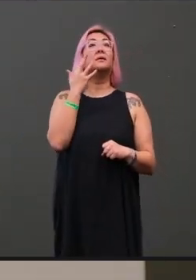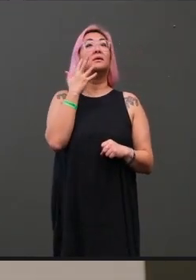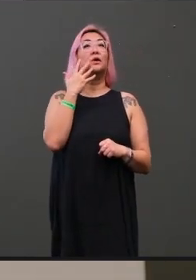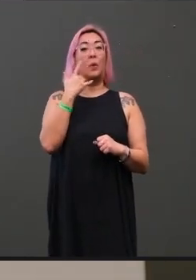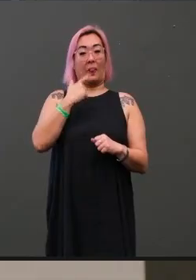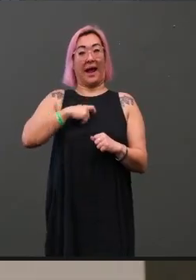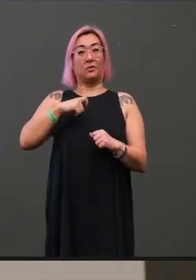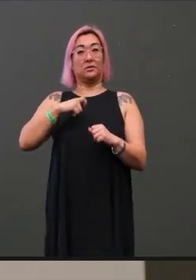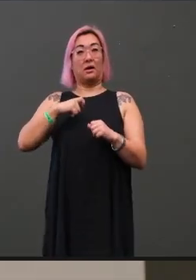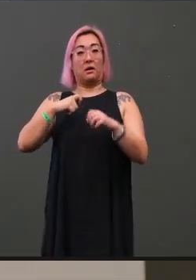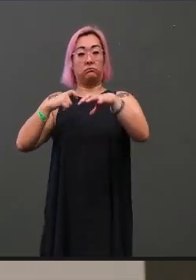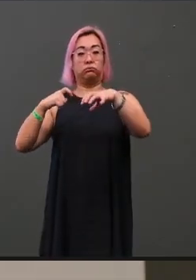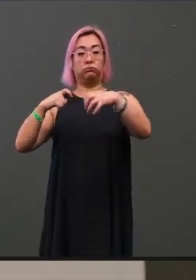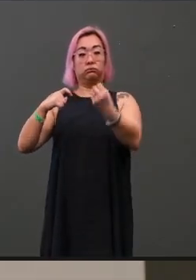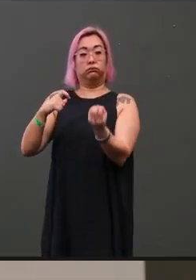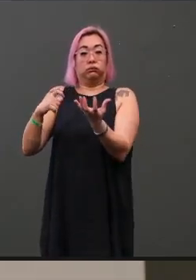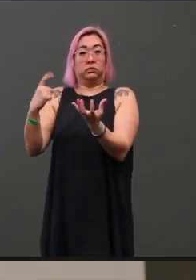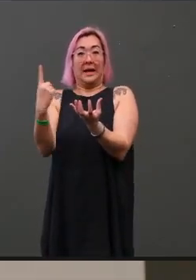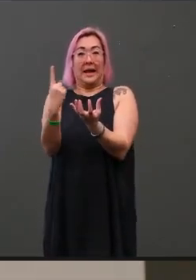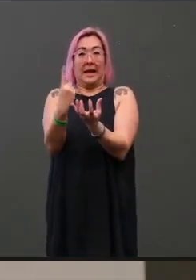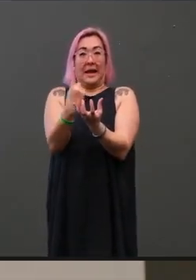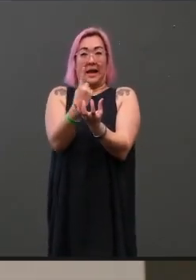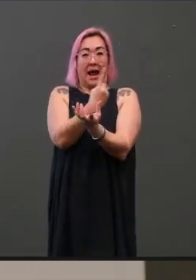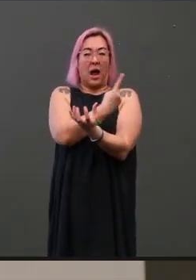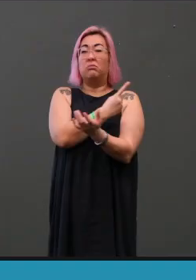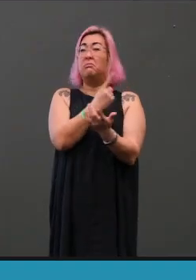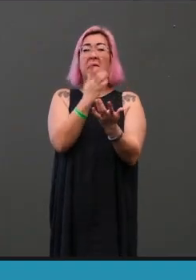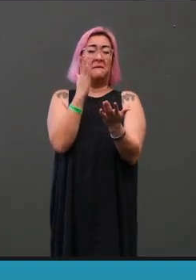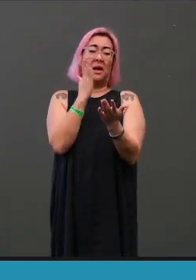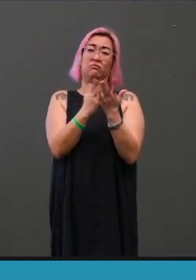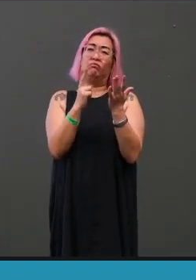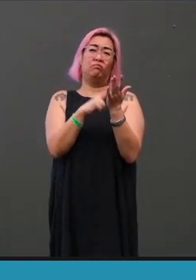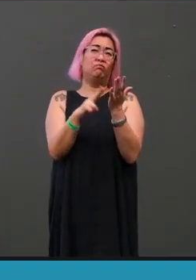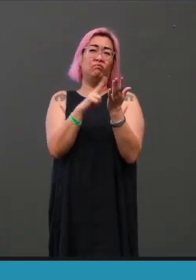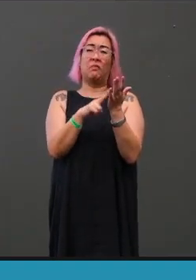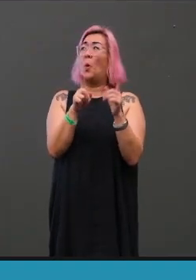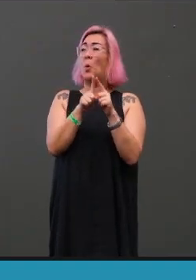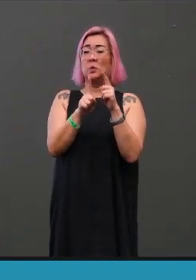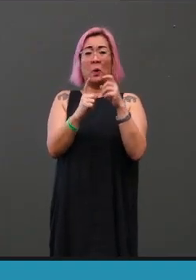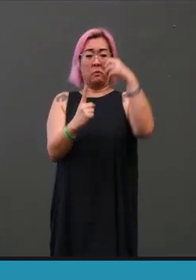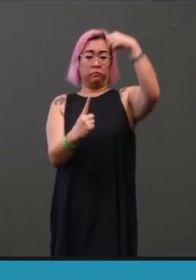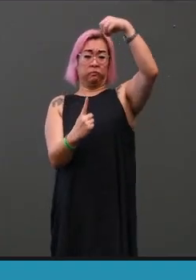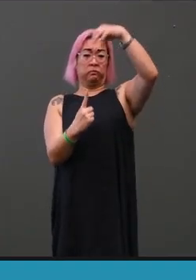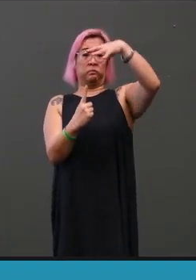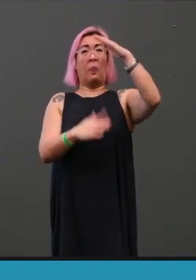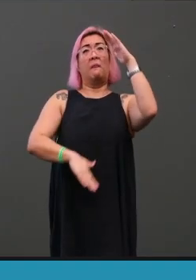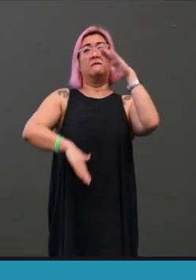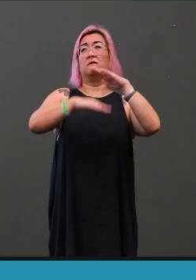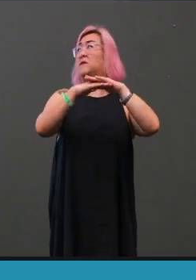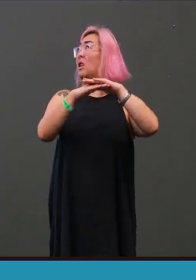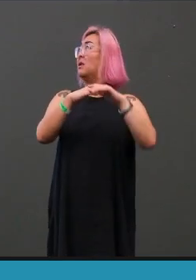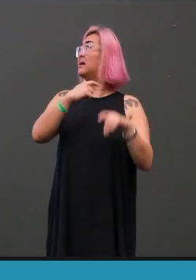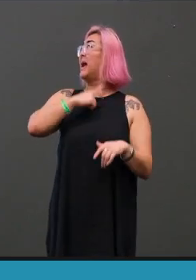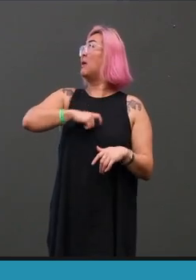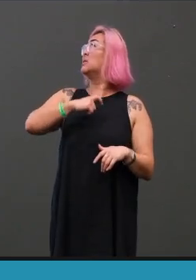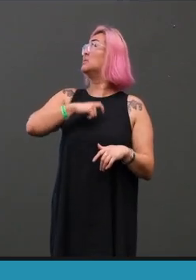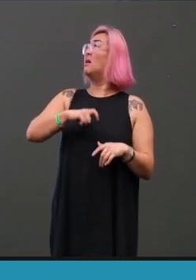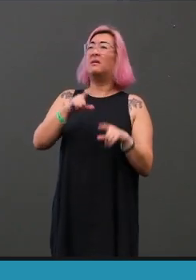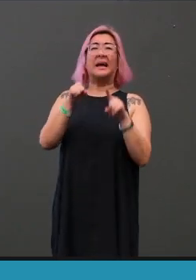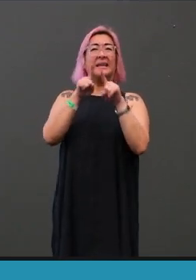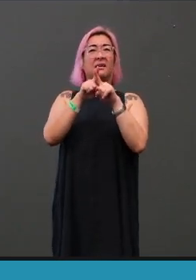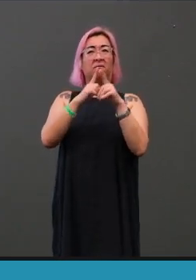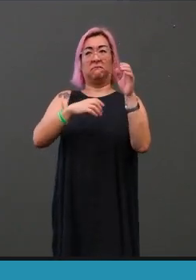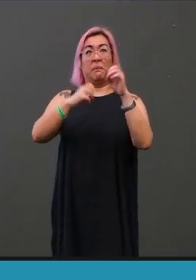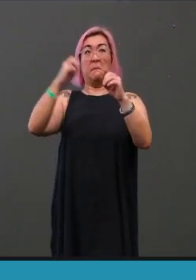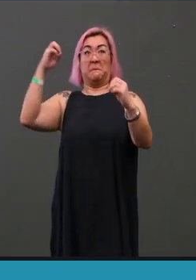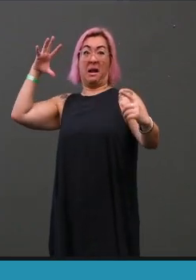also very generic lighting. It tints the whole character as if the light is uniformly coming from every direction. So for what I